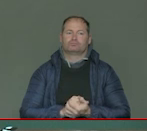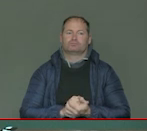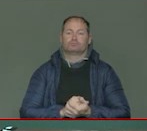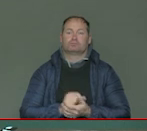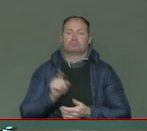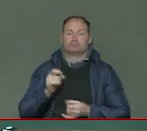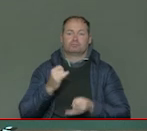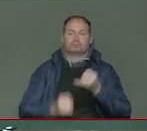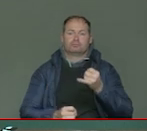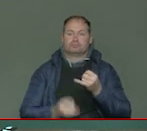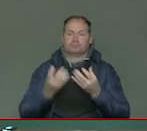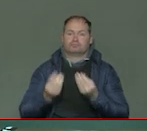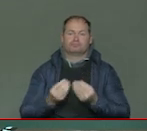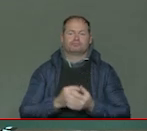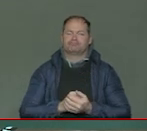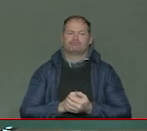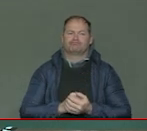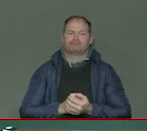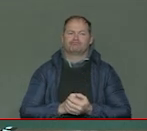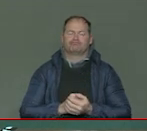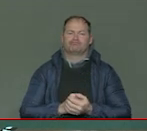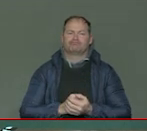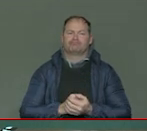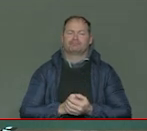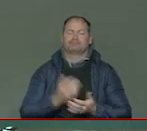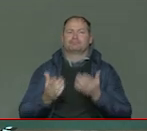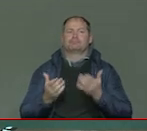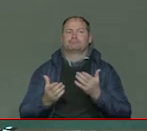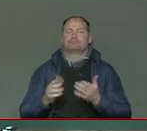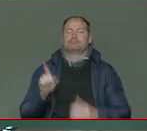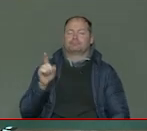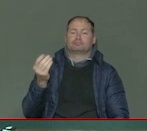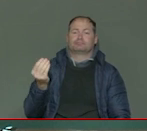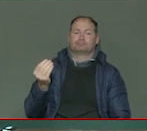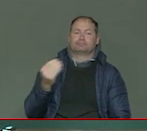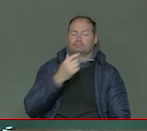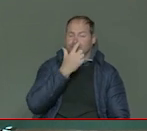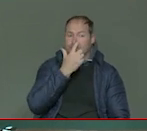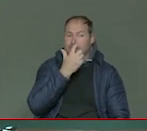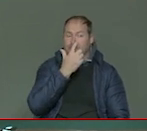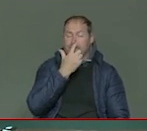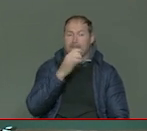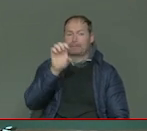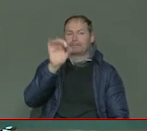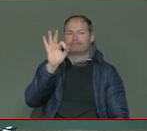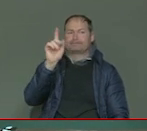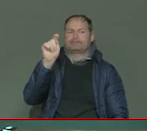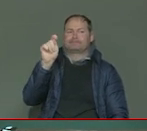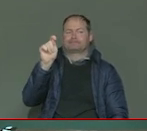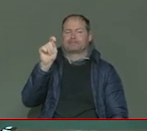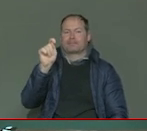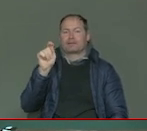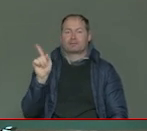error where they said, let's say this figure, the EFT of